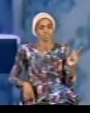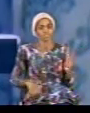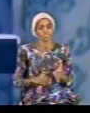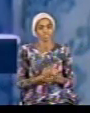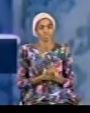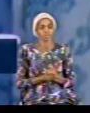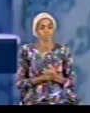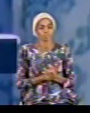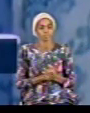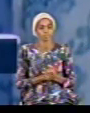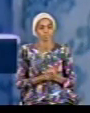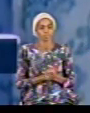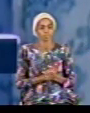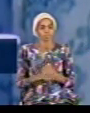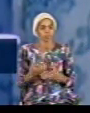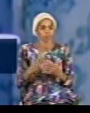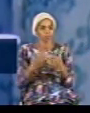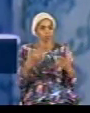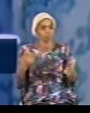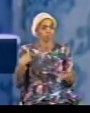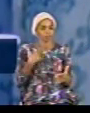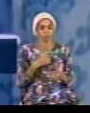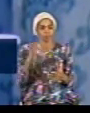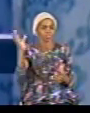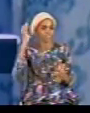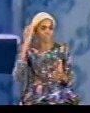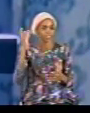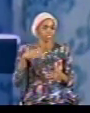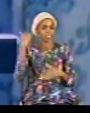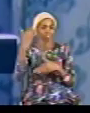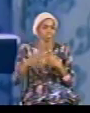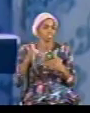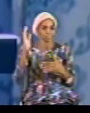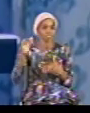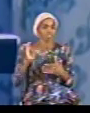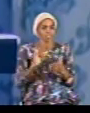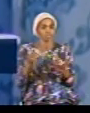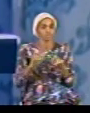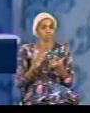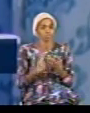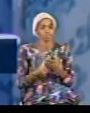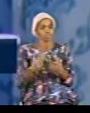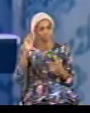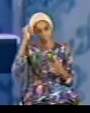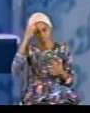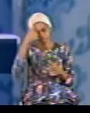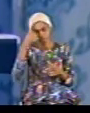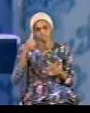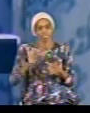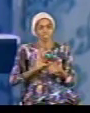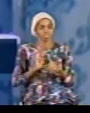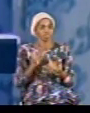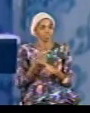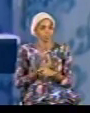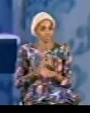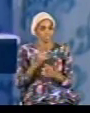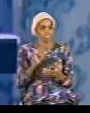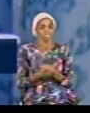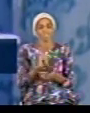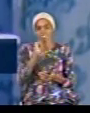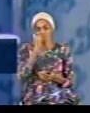Before we listen to the next testimony, I want to remind us that tomorrow